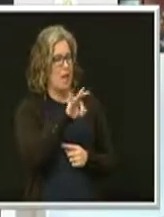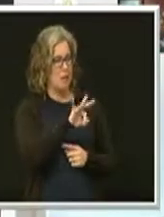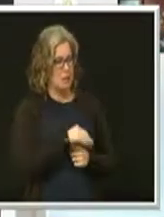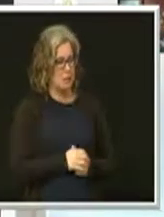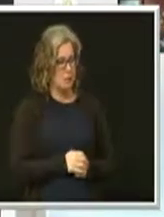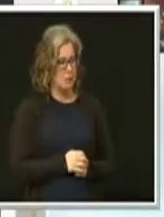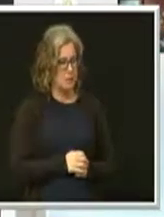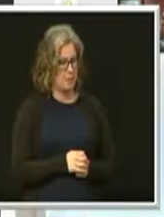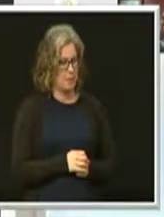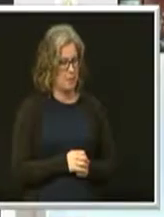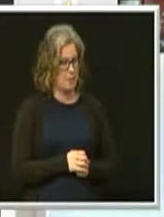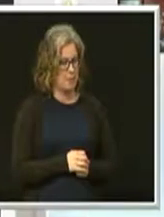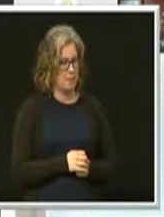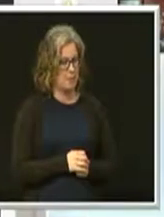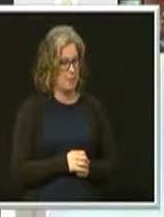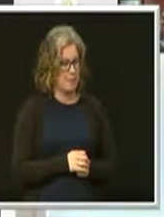COVID-19,